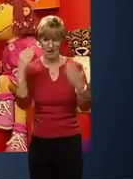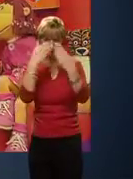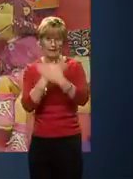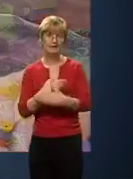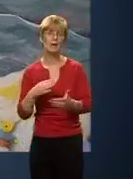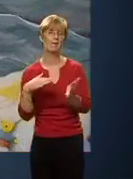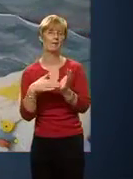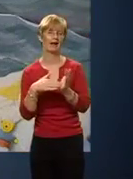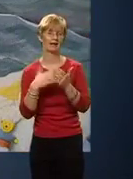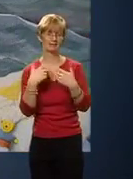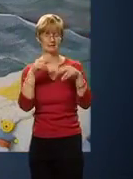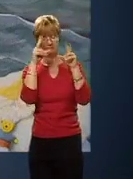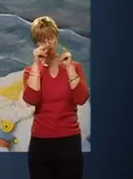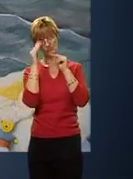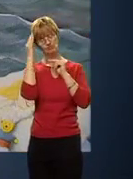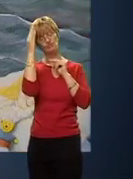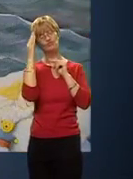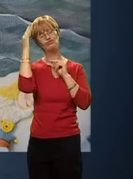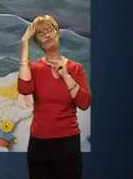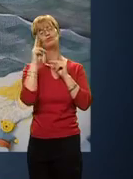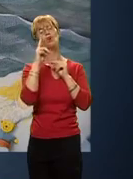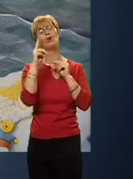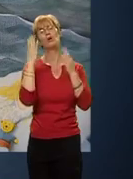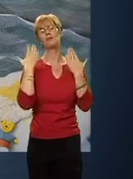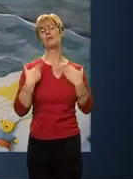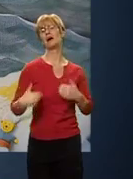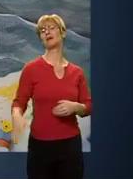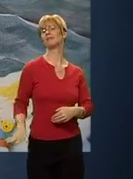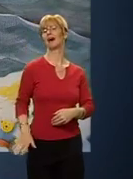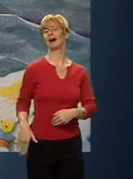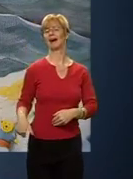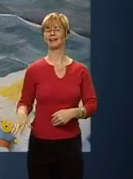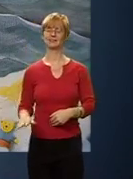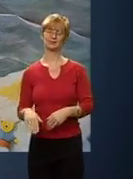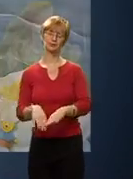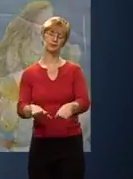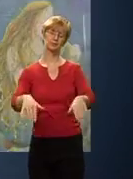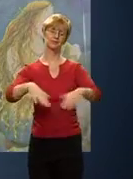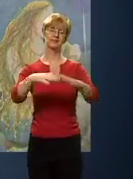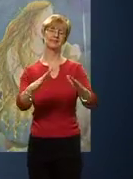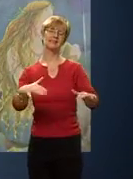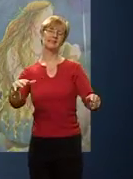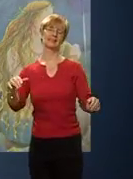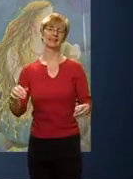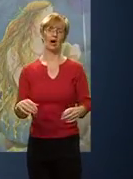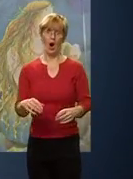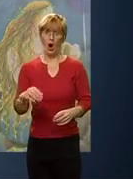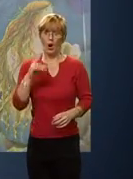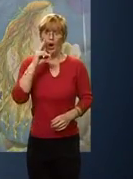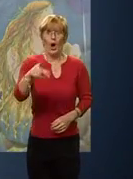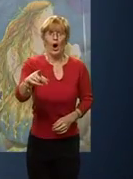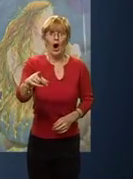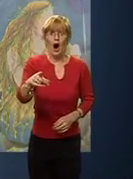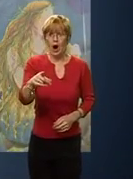sea. She saw mermaids draped in seaweed and pearls from sunken treasure. Oh, look!